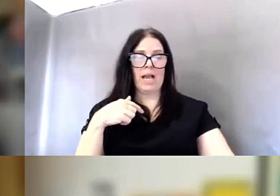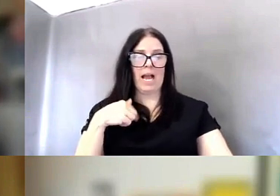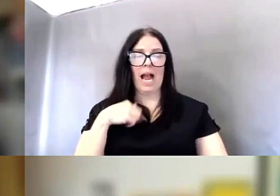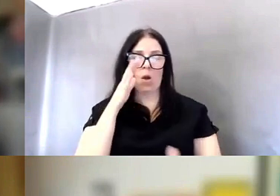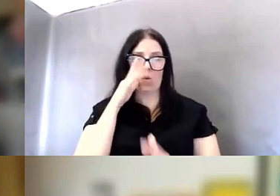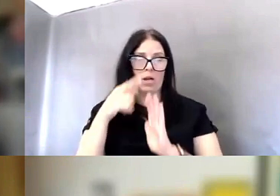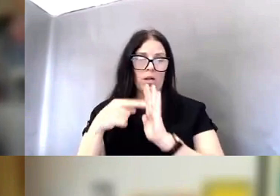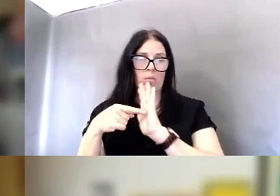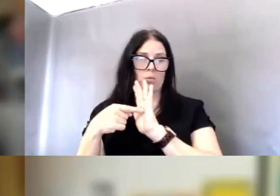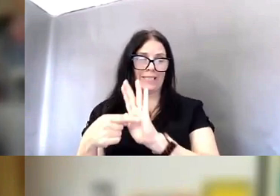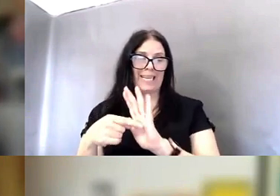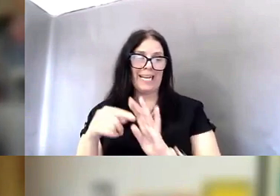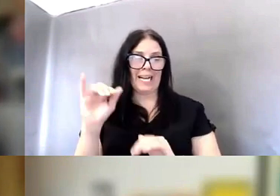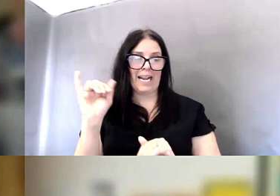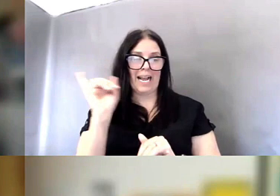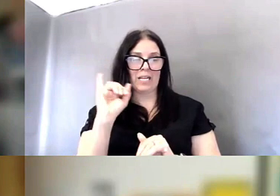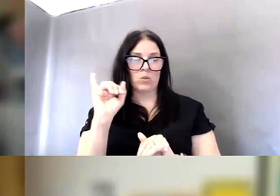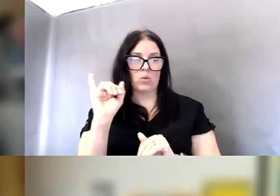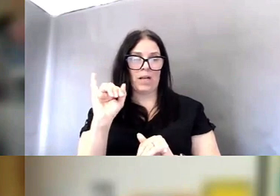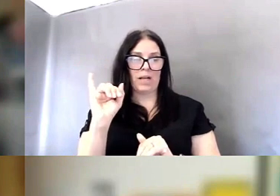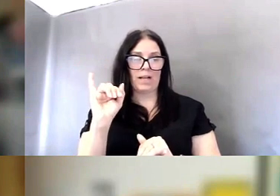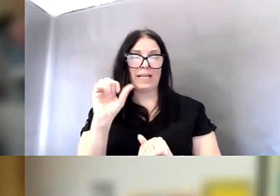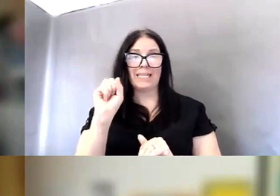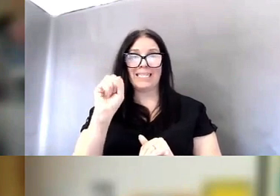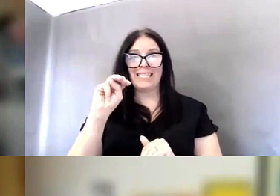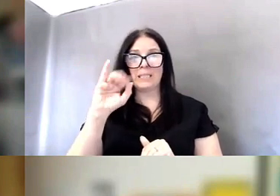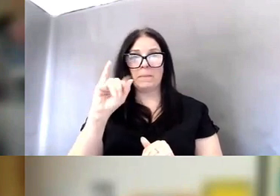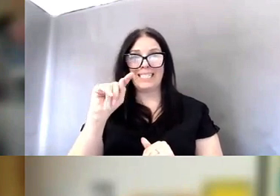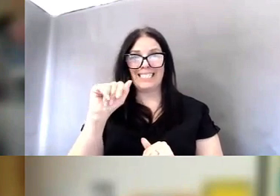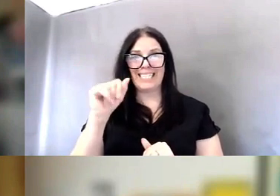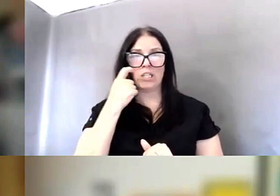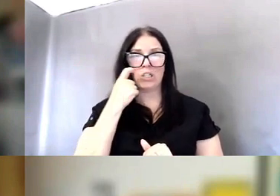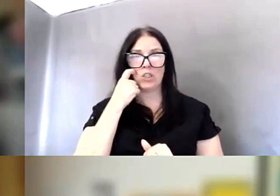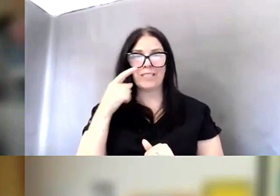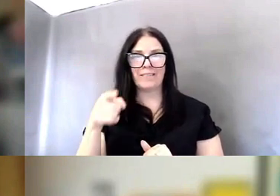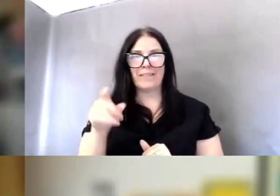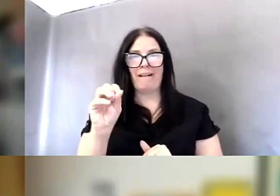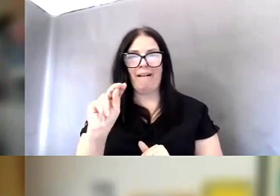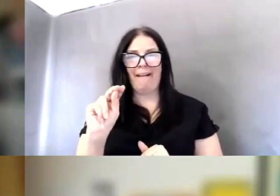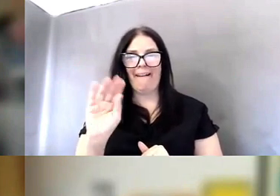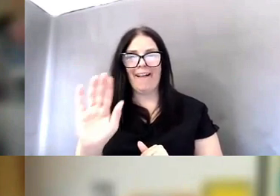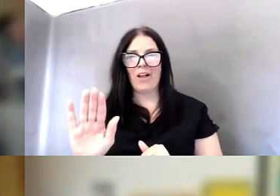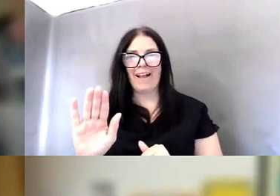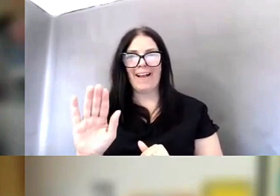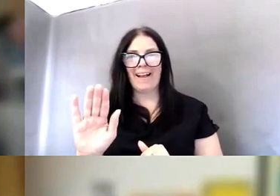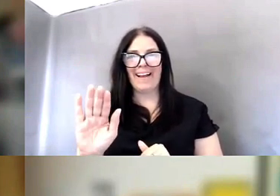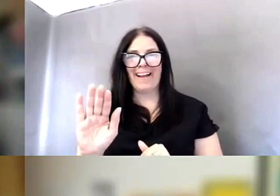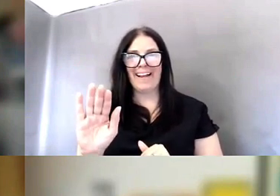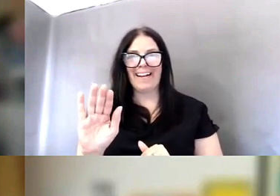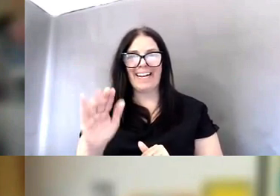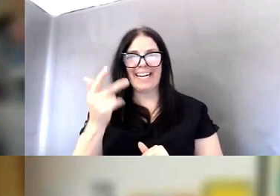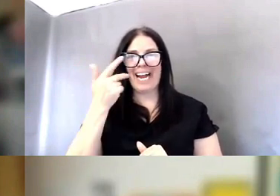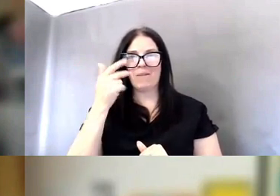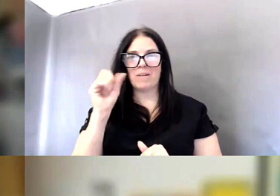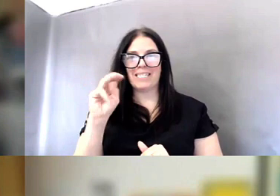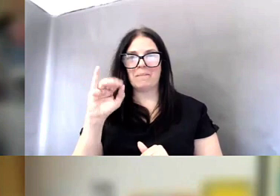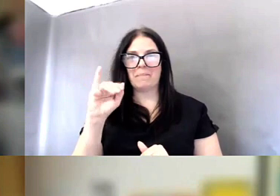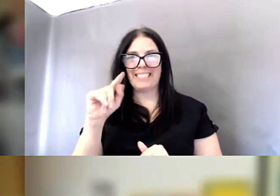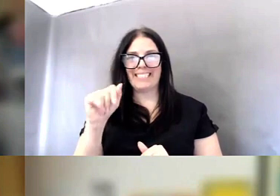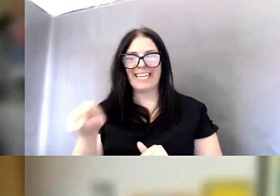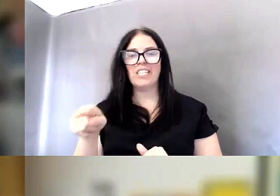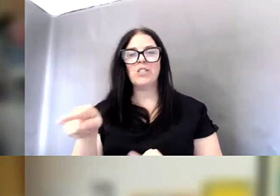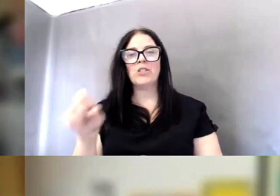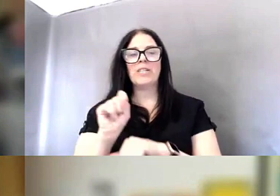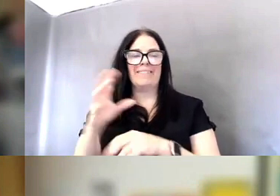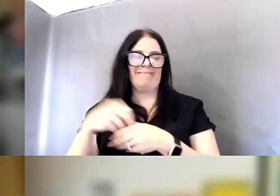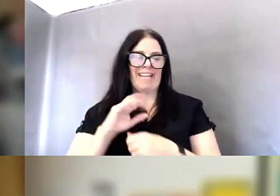presenting, as well as Smita just turned on her Yes, her please. camera as well. She's on our working